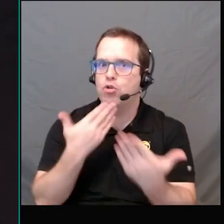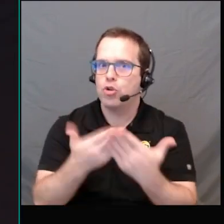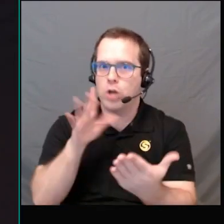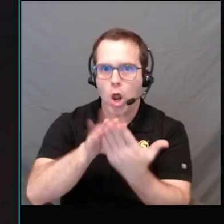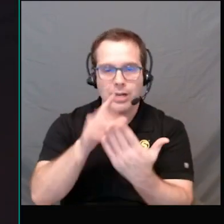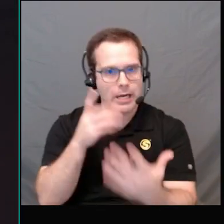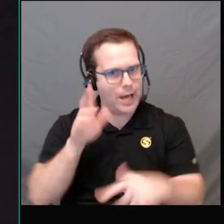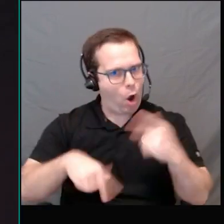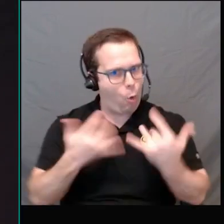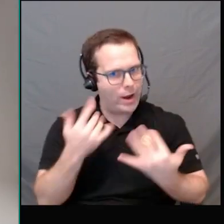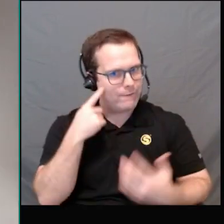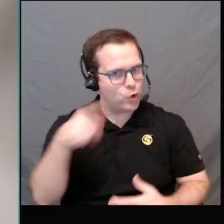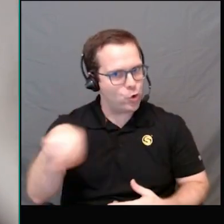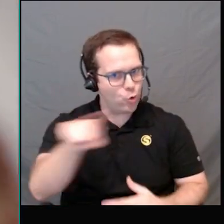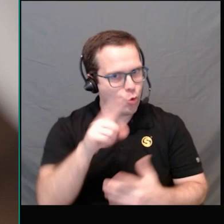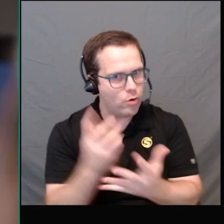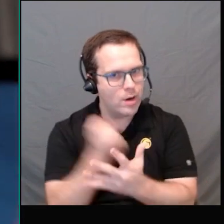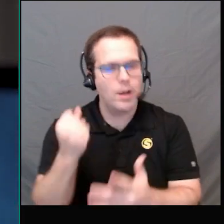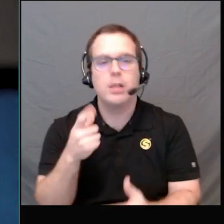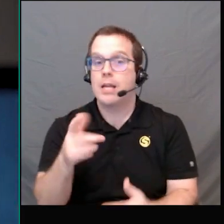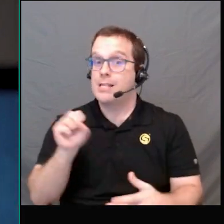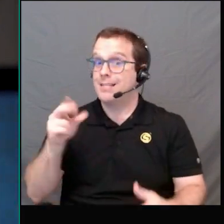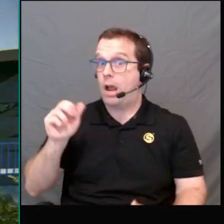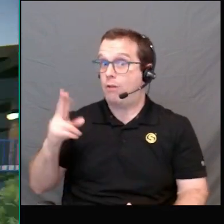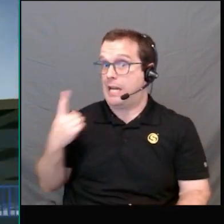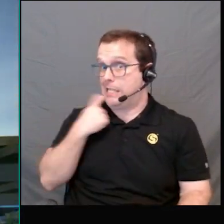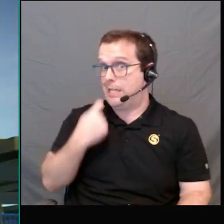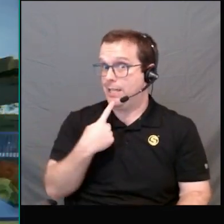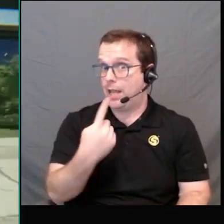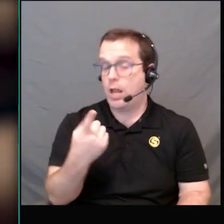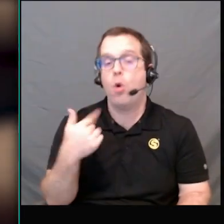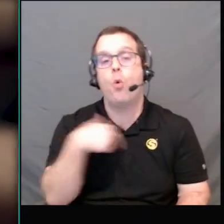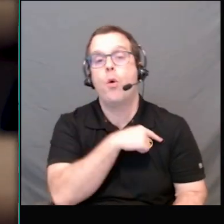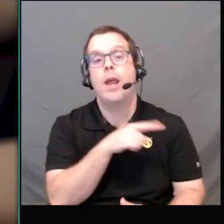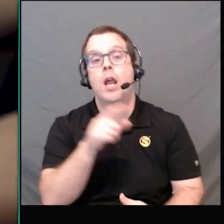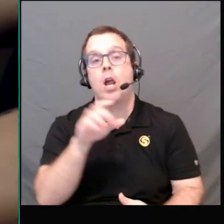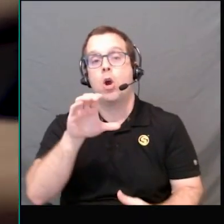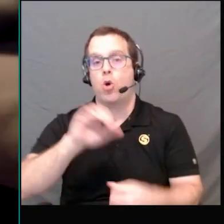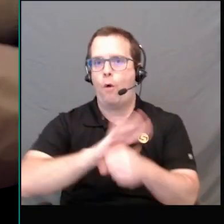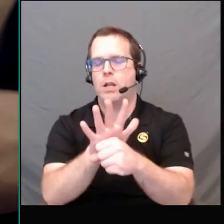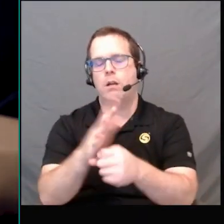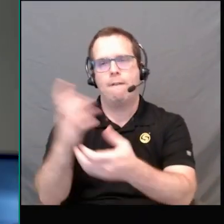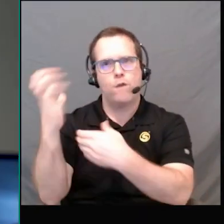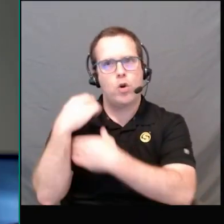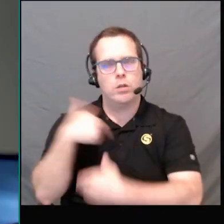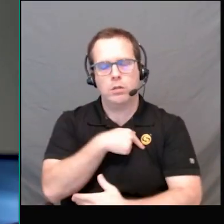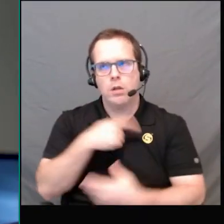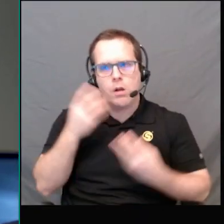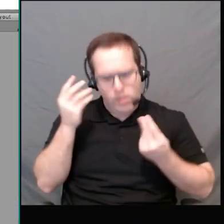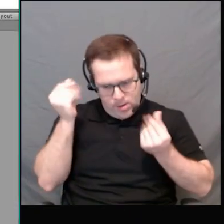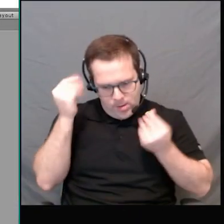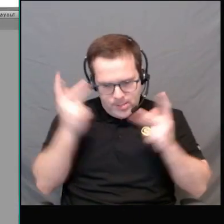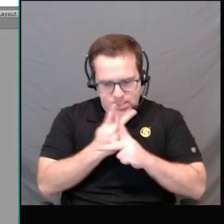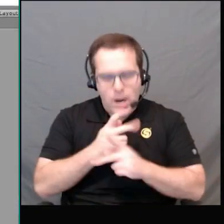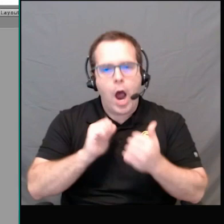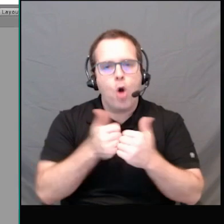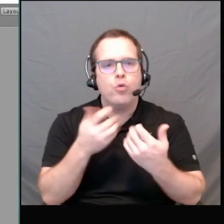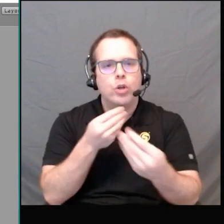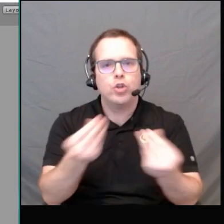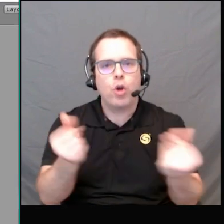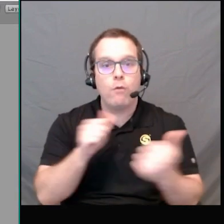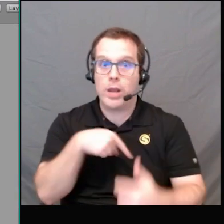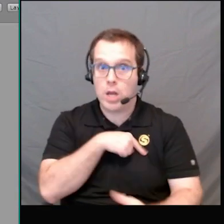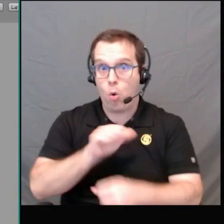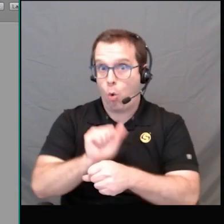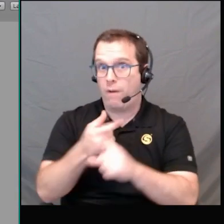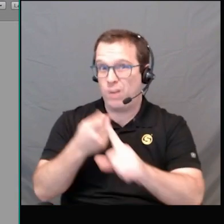Phil and Sarah mentioned, COVID has forced us all to reimagine how we build our games. We've all had to embrace team members working from home, and even after we